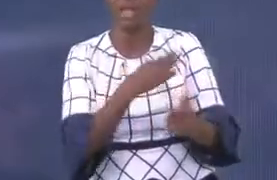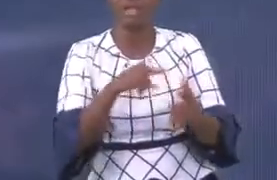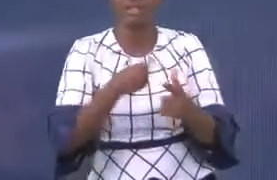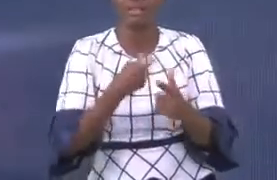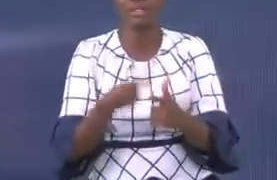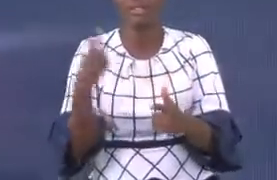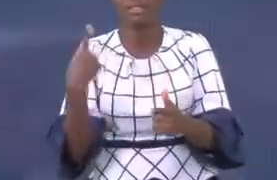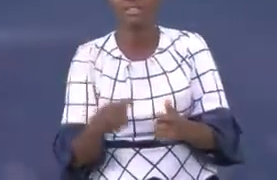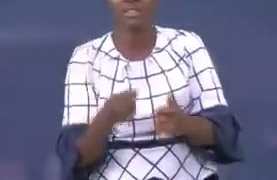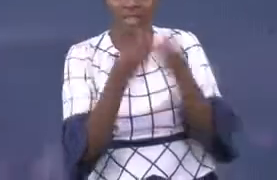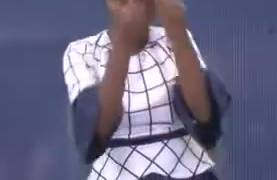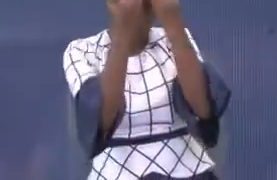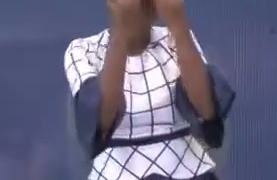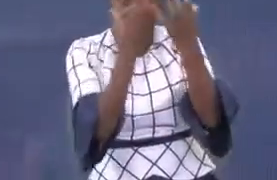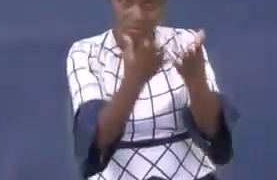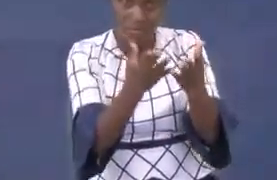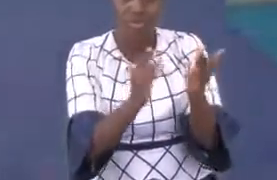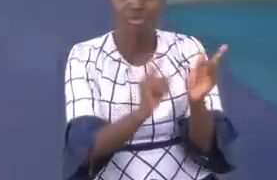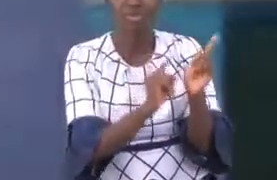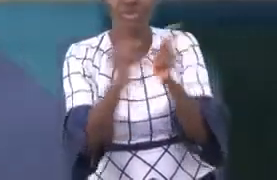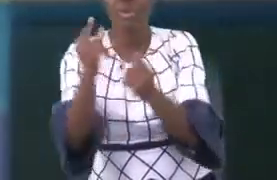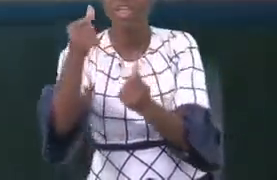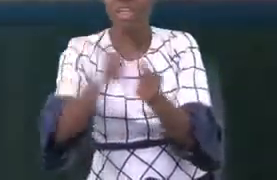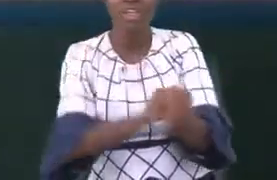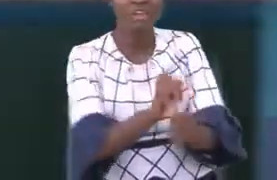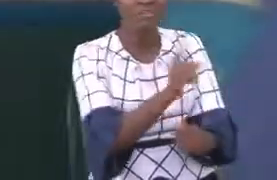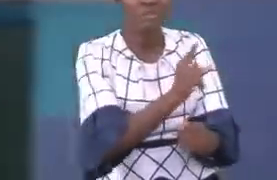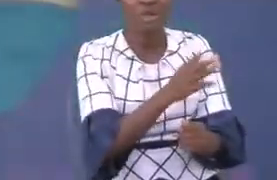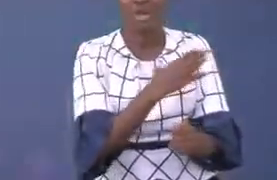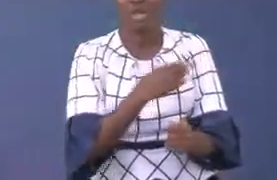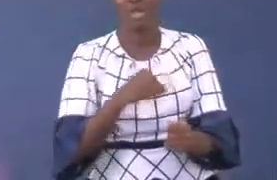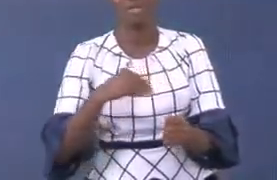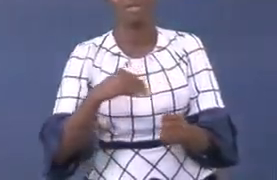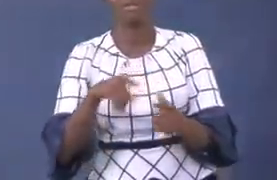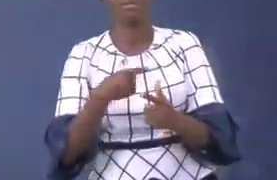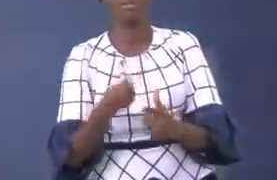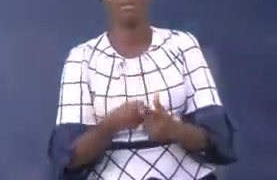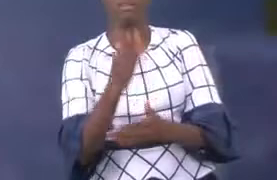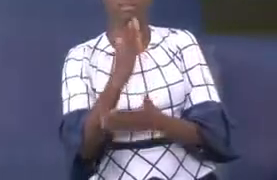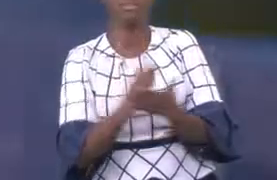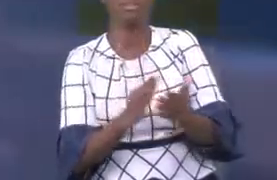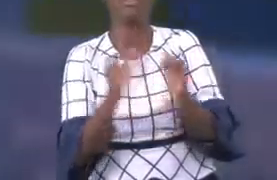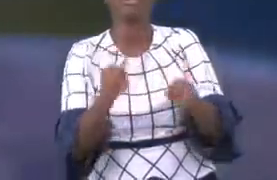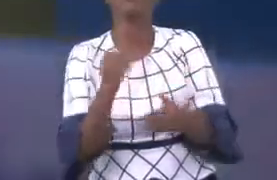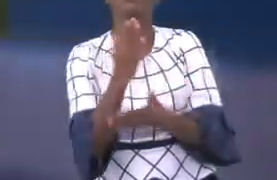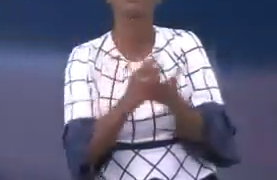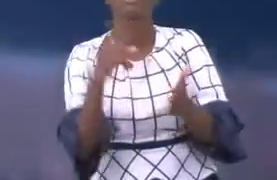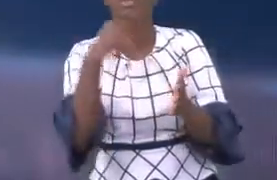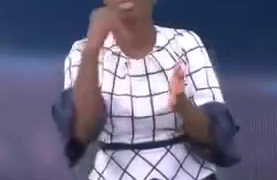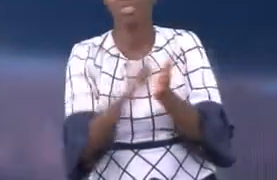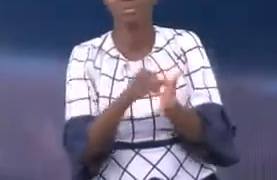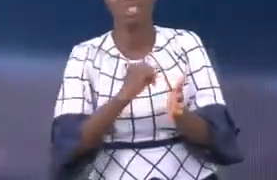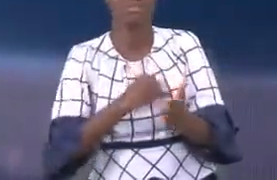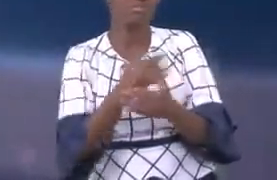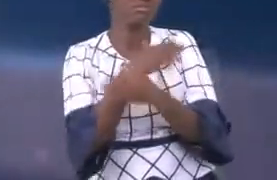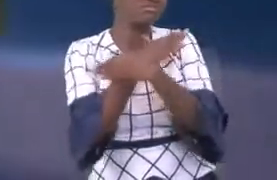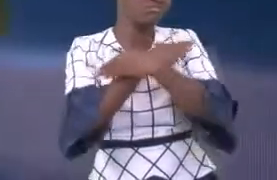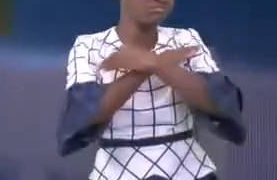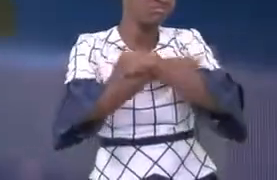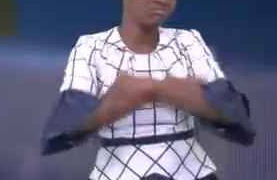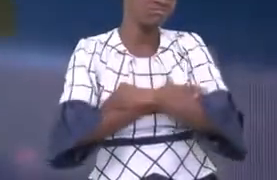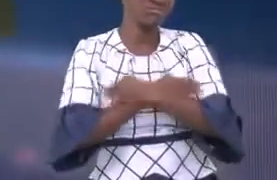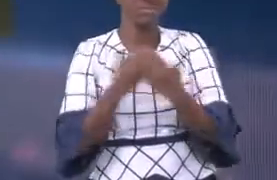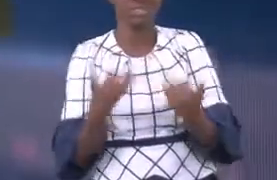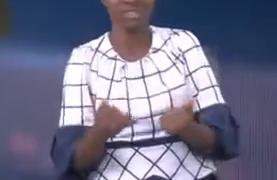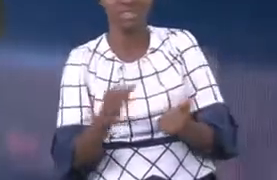resting now. I'm sleeping now. I can't go now. I will go another time. See,